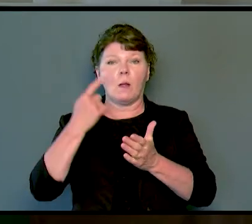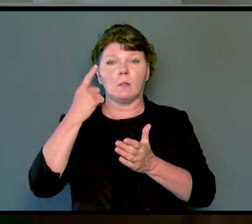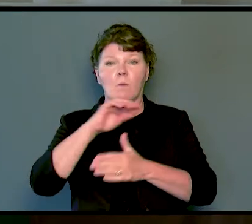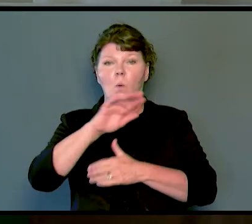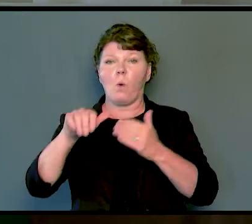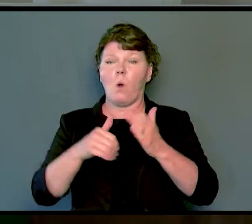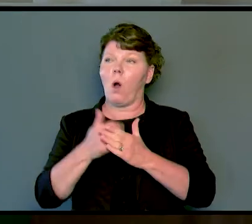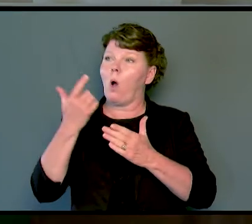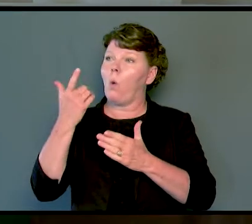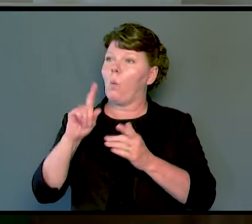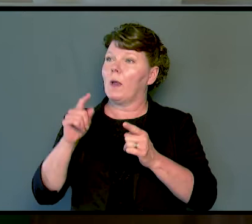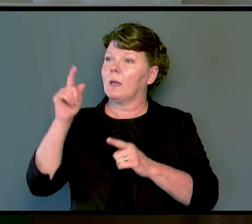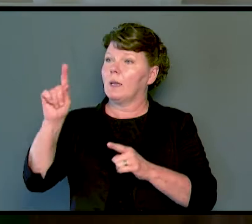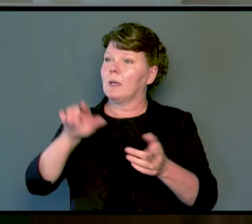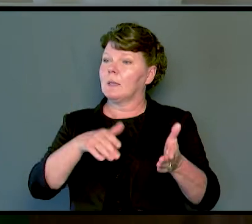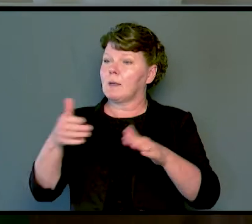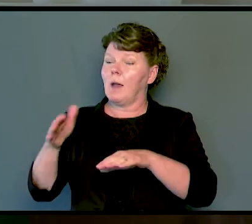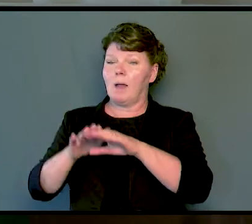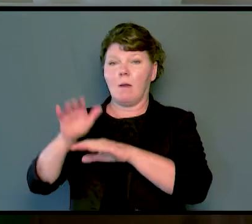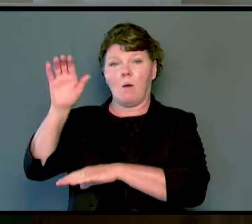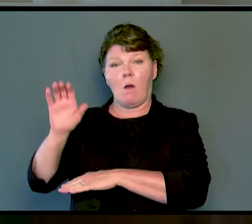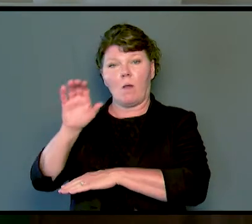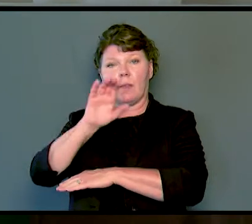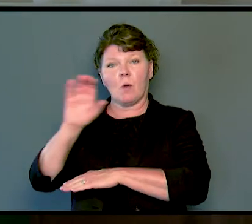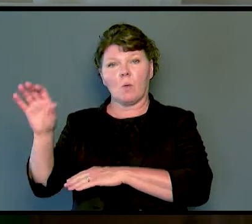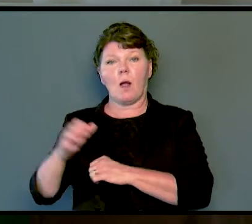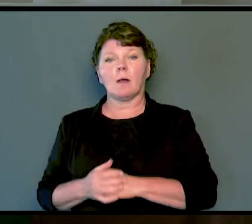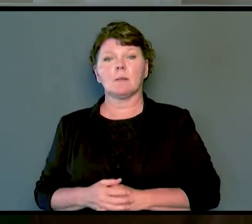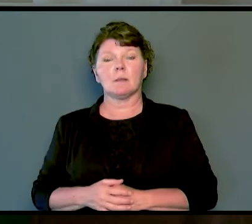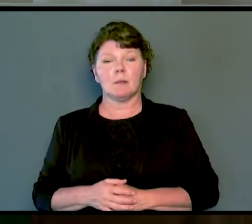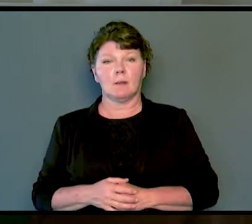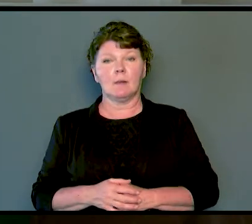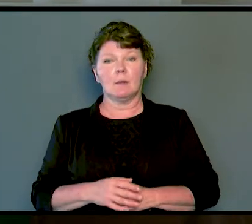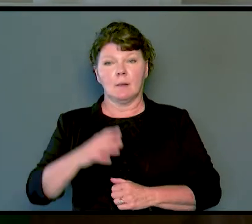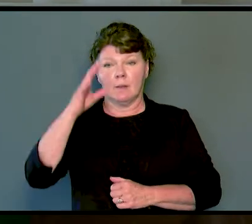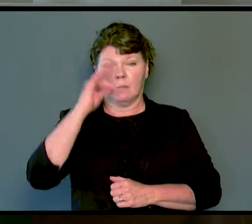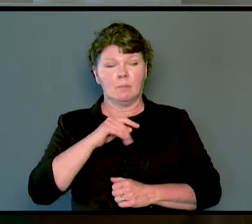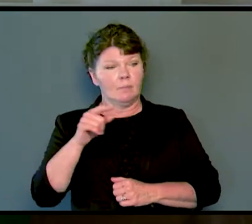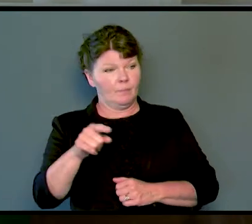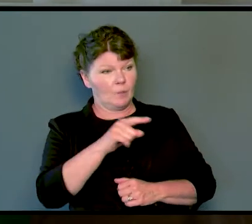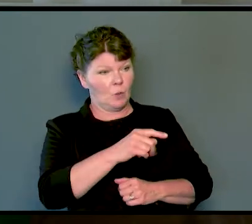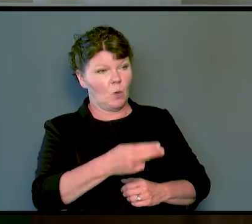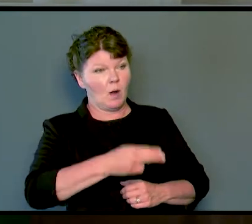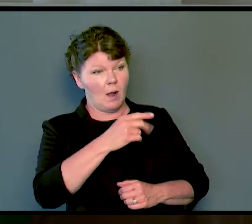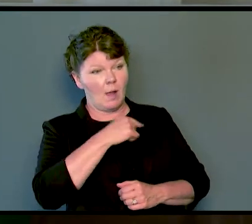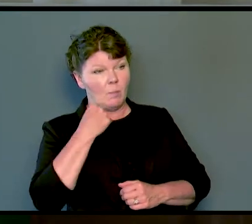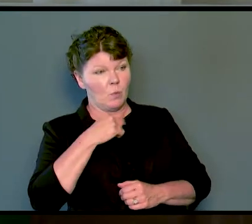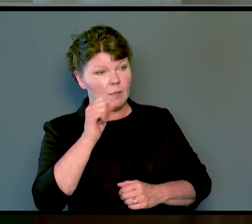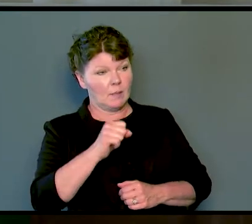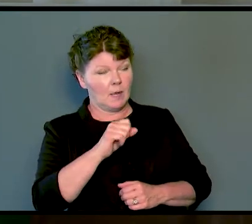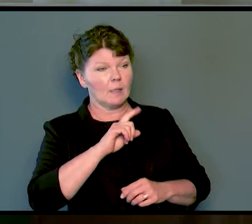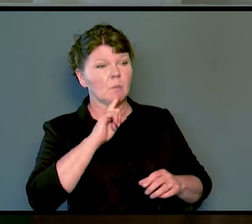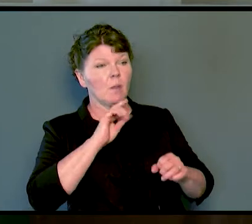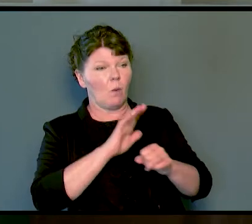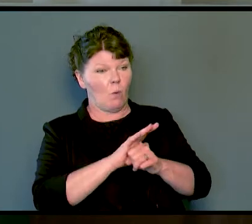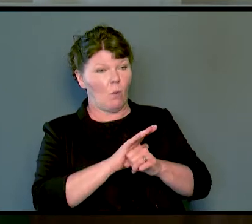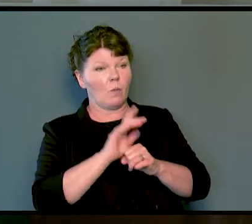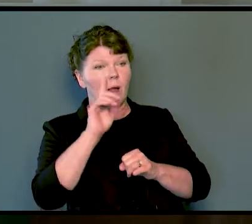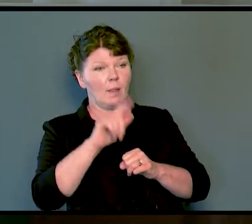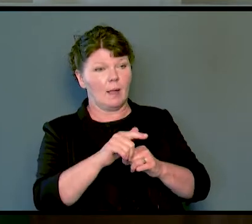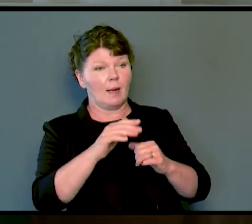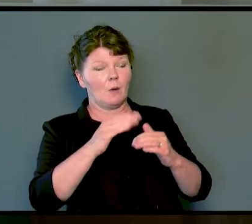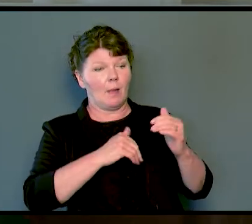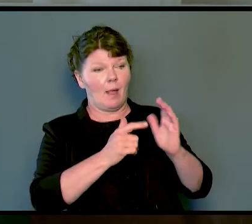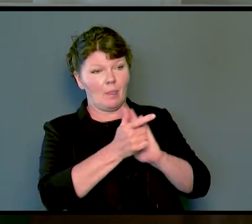offered up himself. For the law appoints men in their weakness as high priests, But the word of the oath, which came later than the